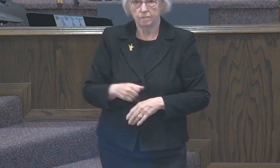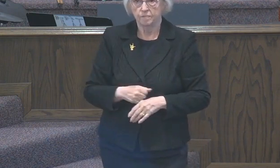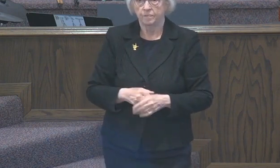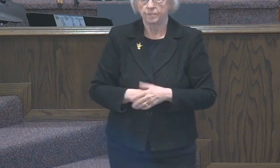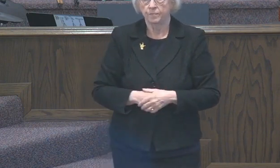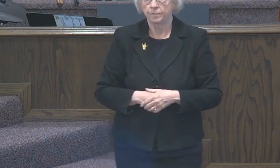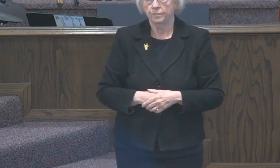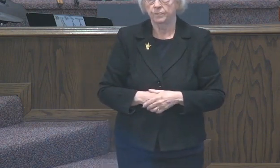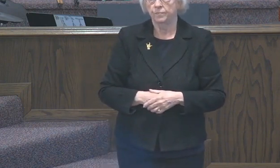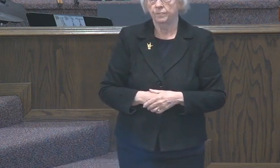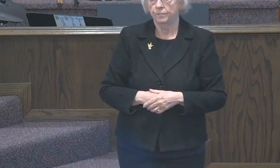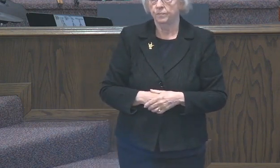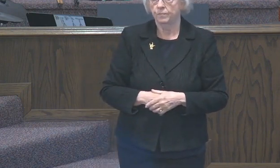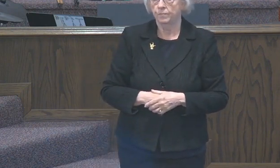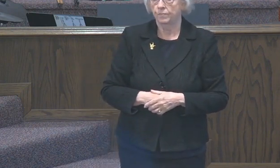7,